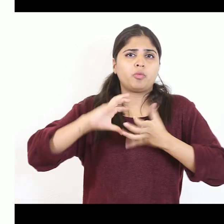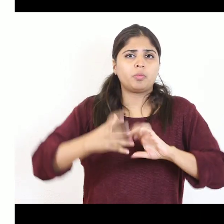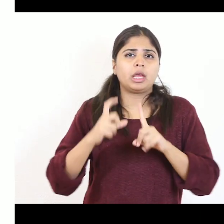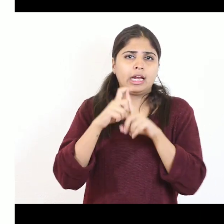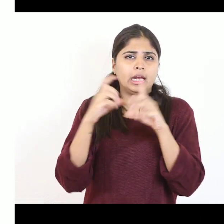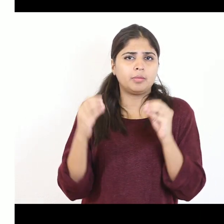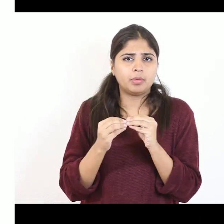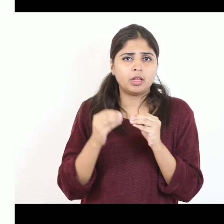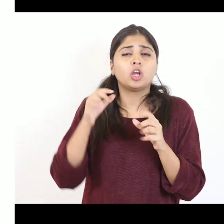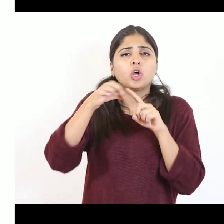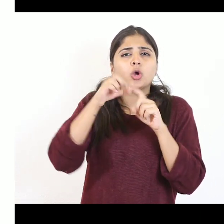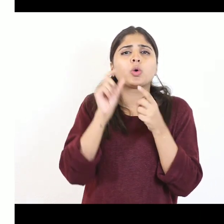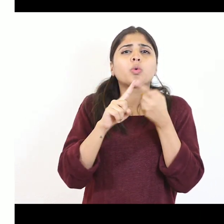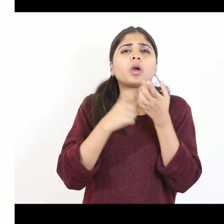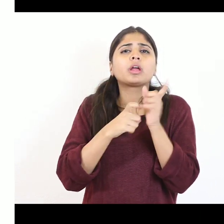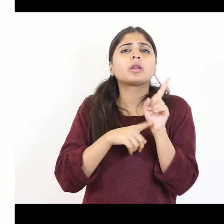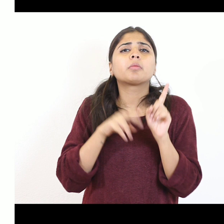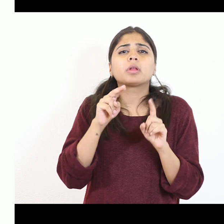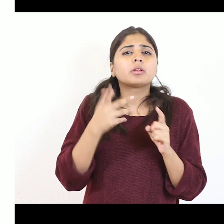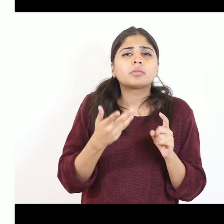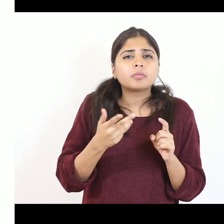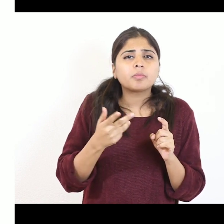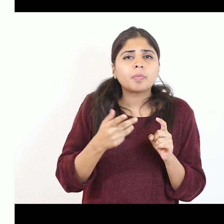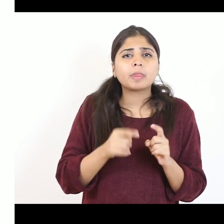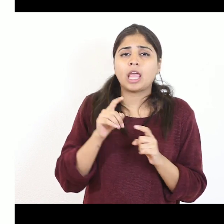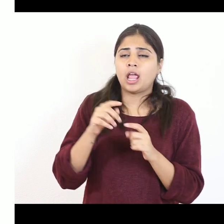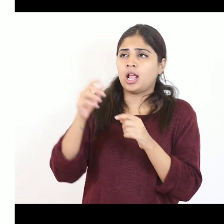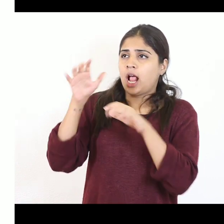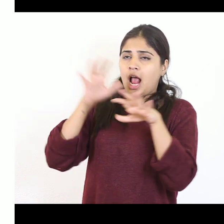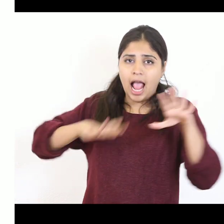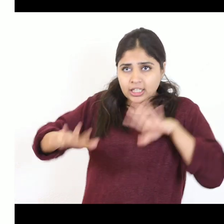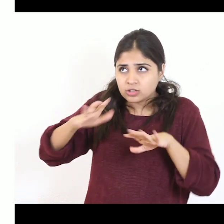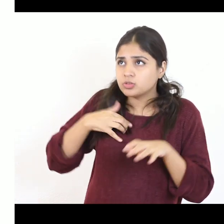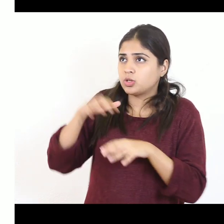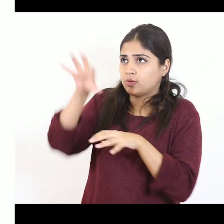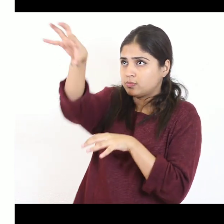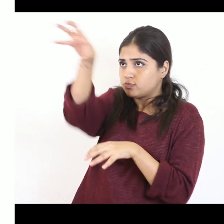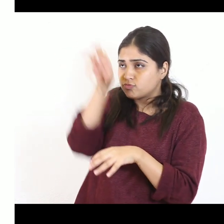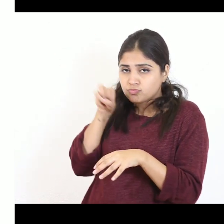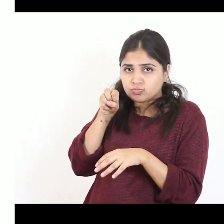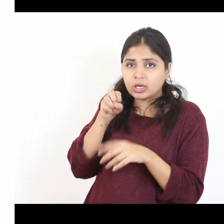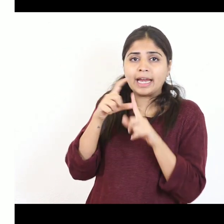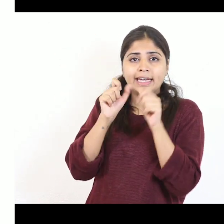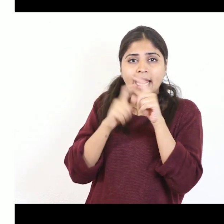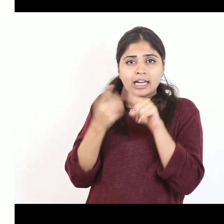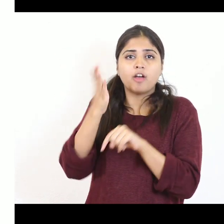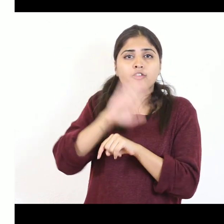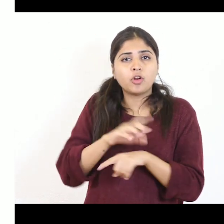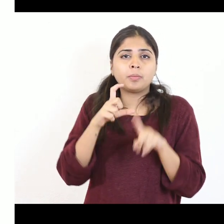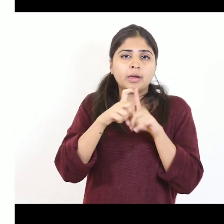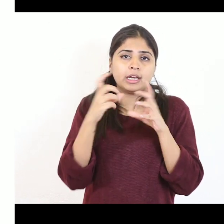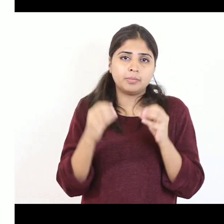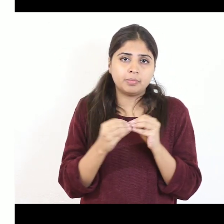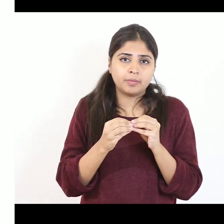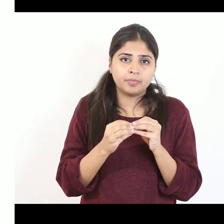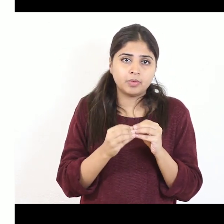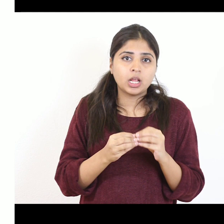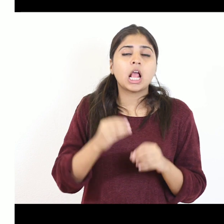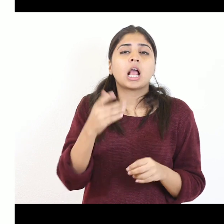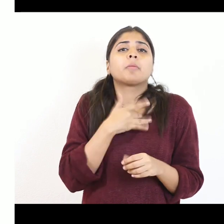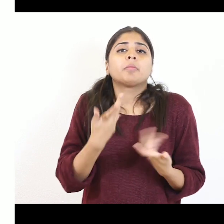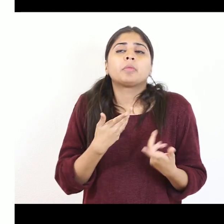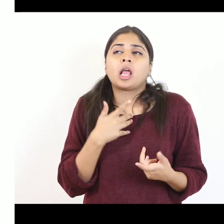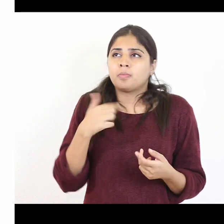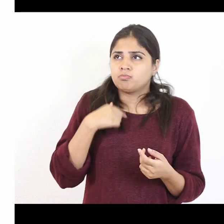action of retrieving data from your database. Usually, you will be selective with how much data you want to